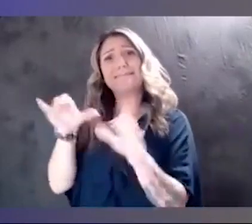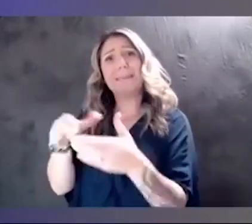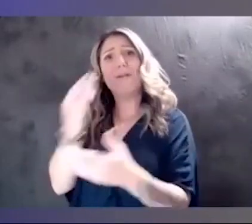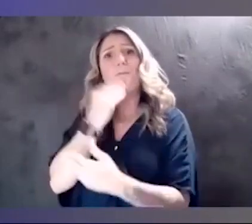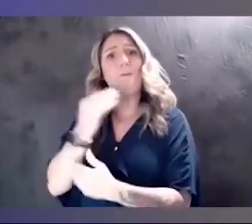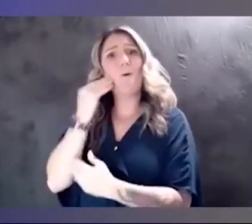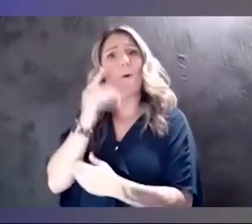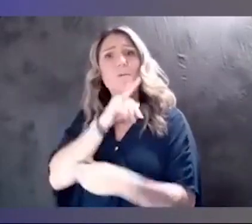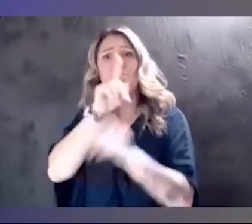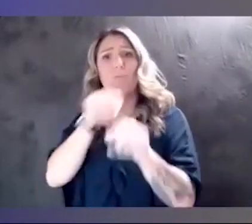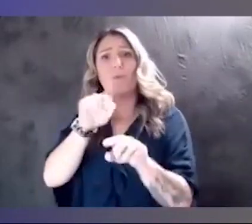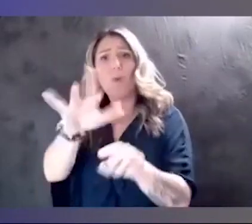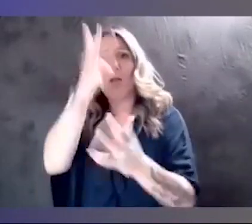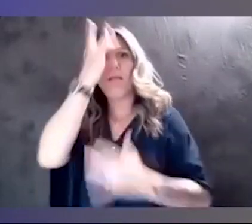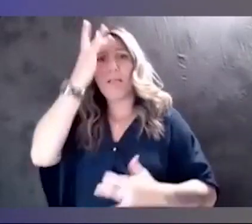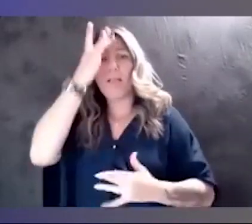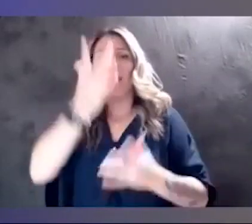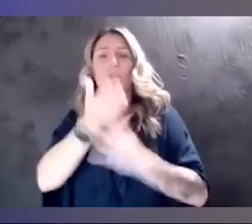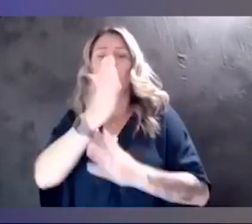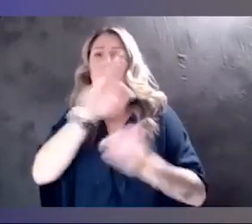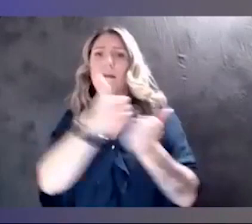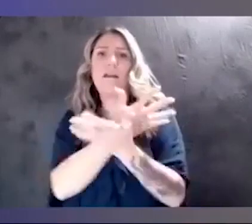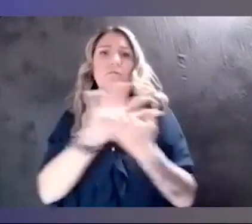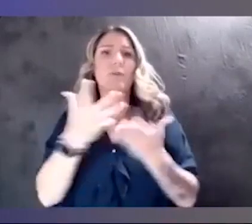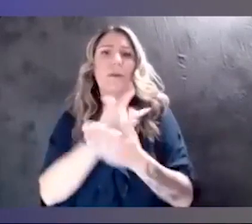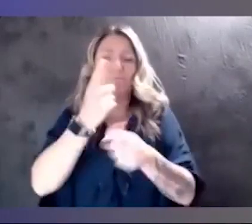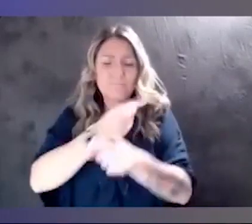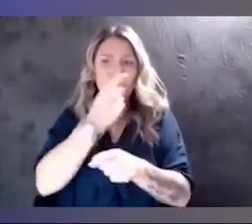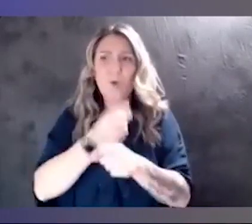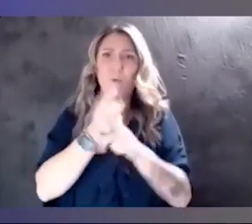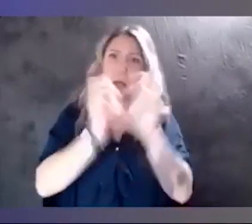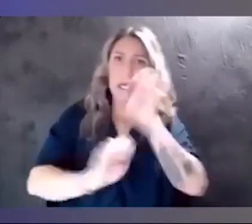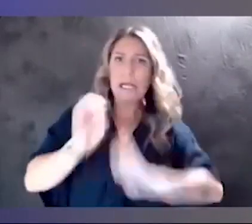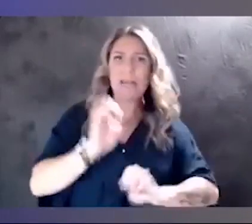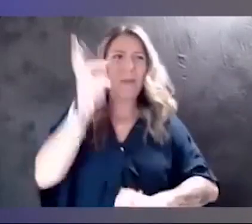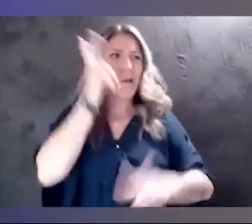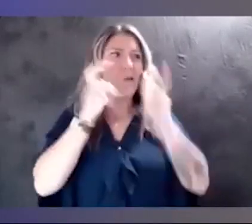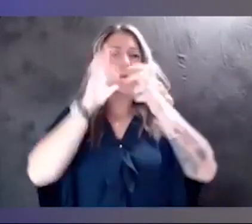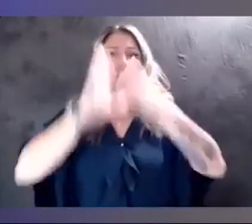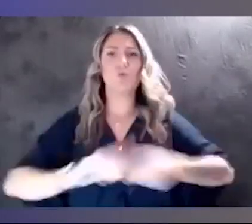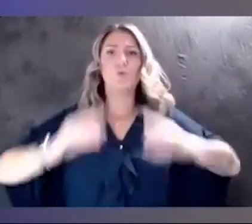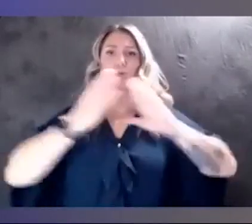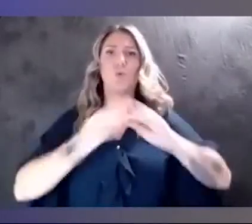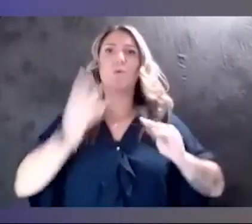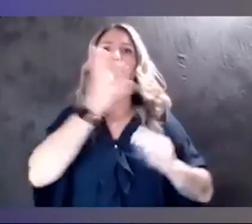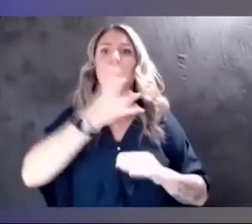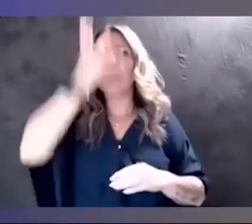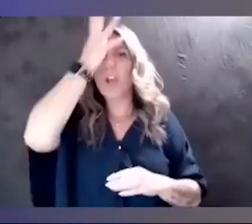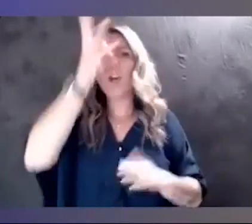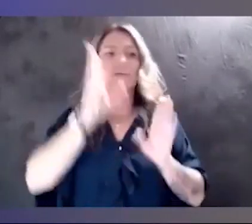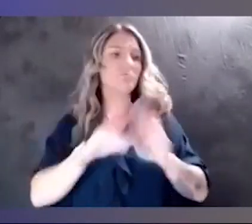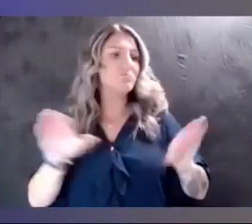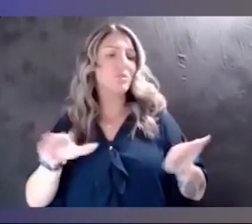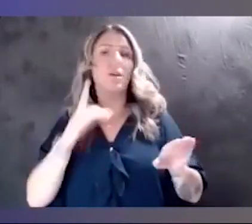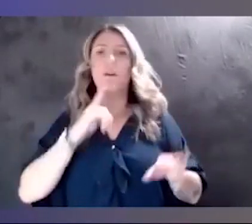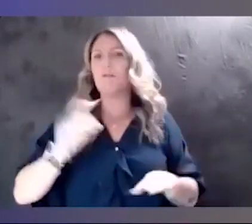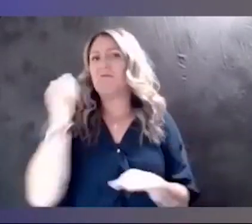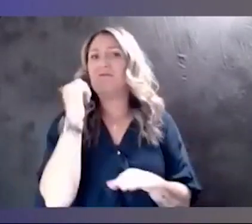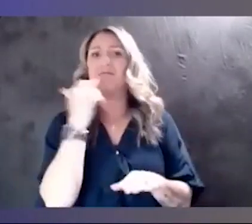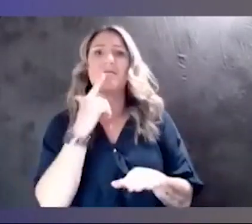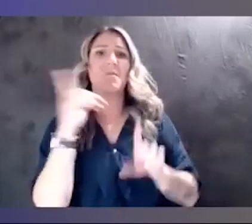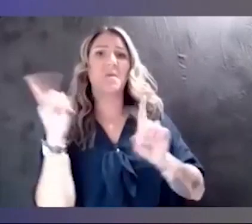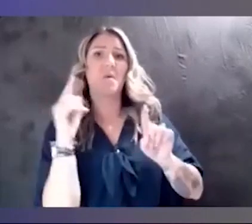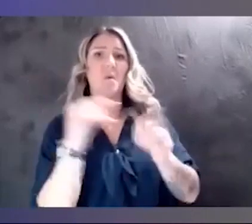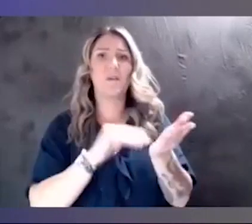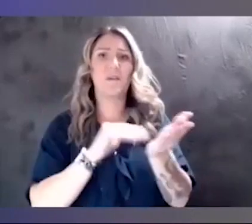go through the proper channels to have it evaluated. I'm hearing stories about parents and children, they don't want to take them to the doctor because they just don't